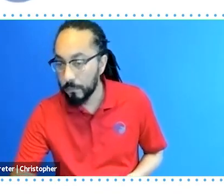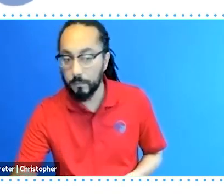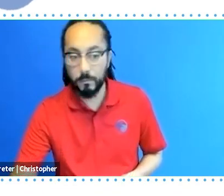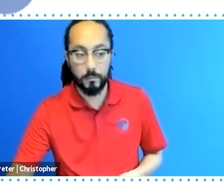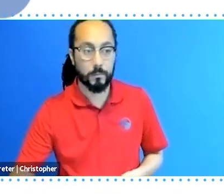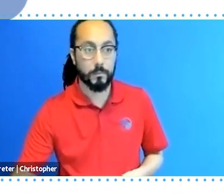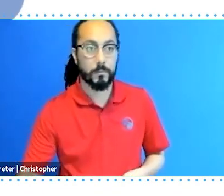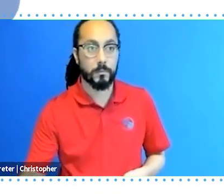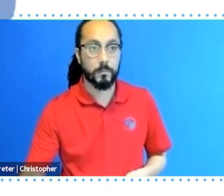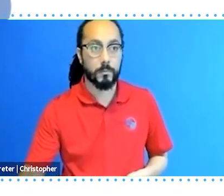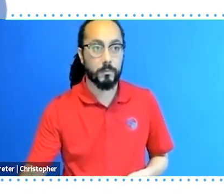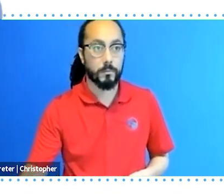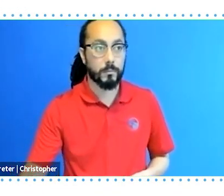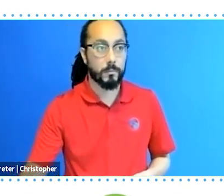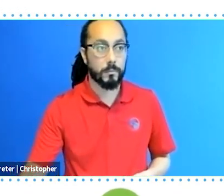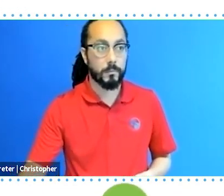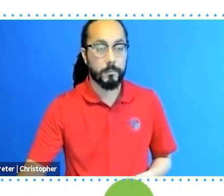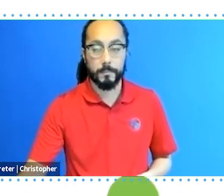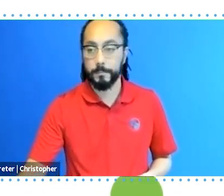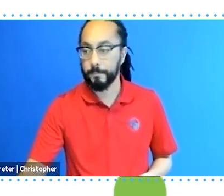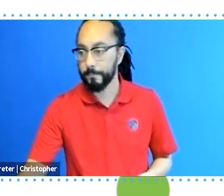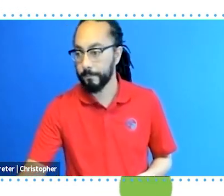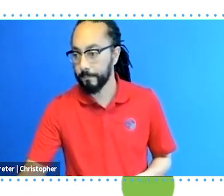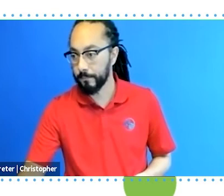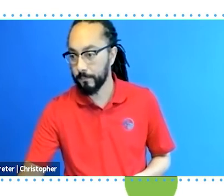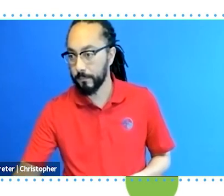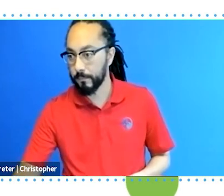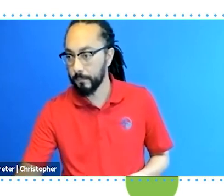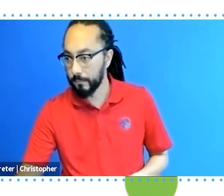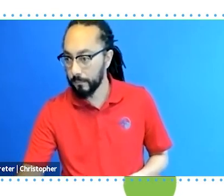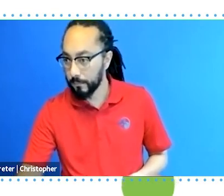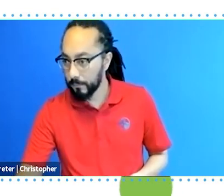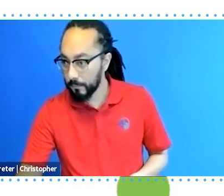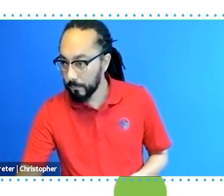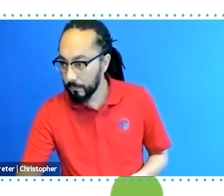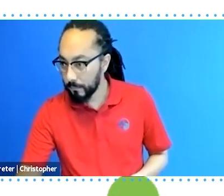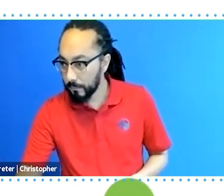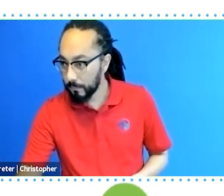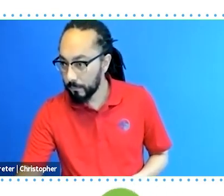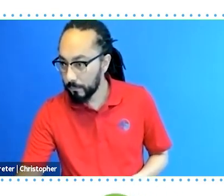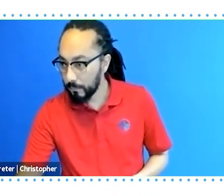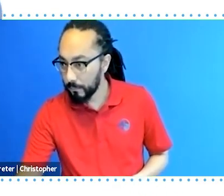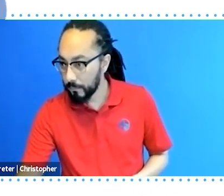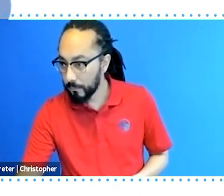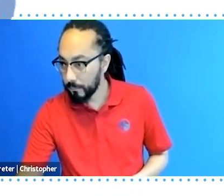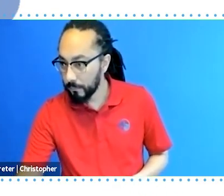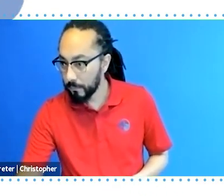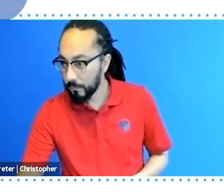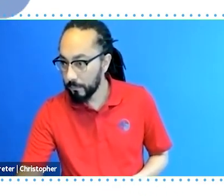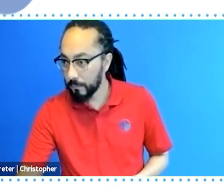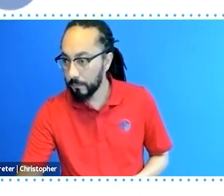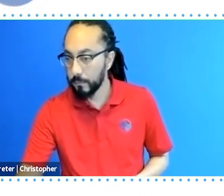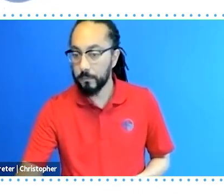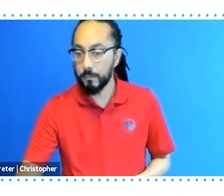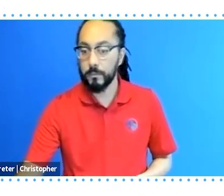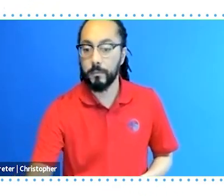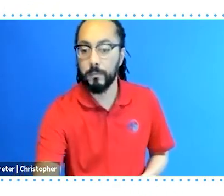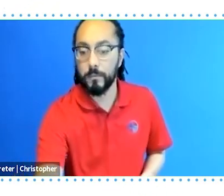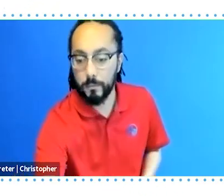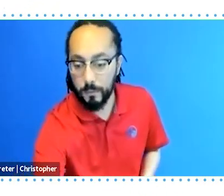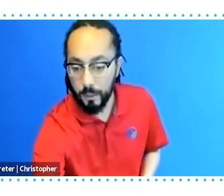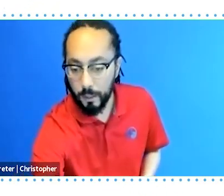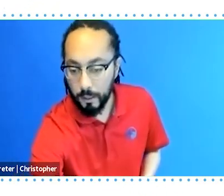things. And in the responses and some of the feedback you got in the survey, I saw a whole bunch of mention of like more training, more this, more money, more